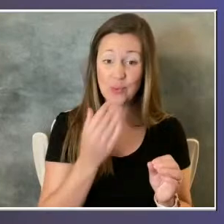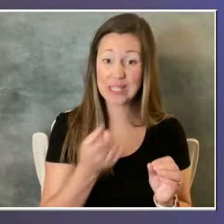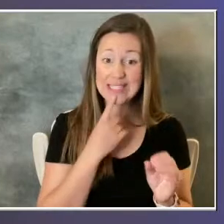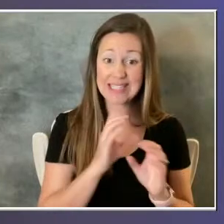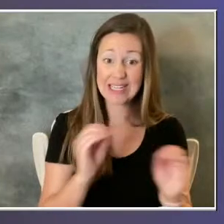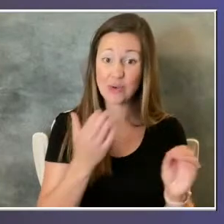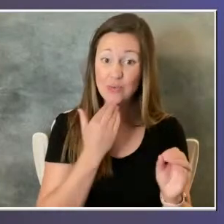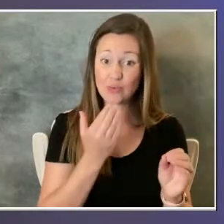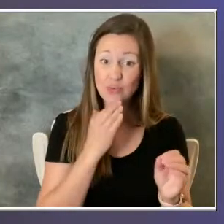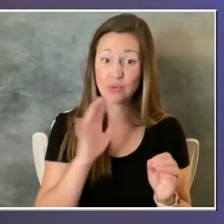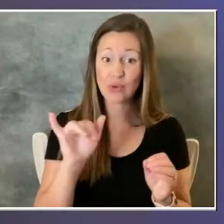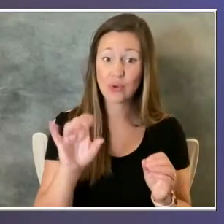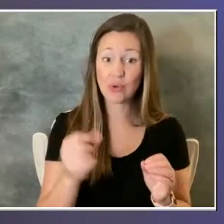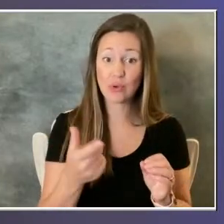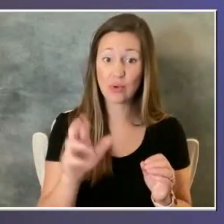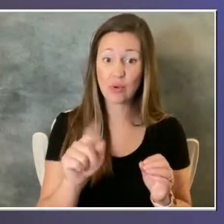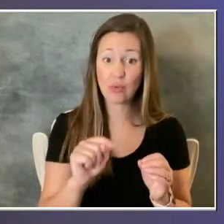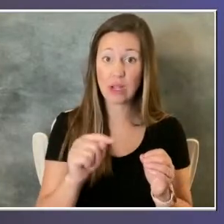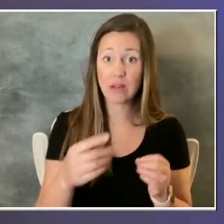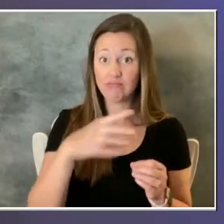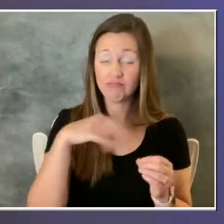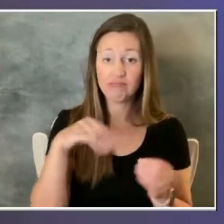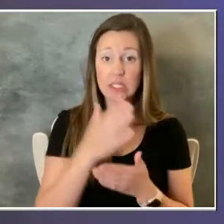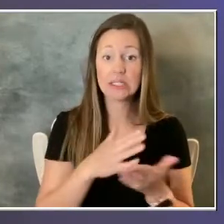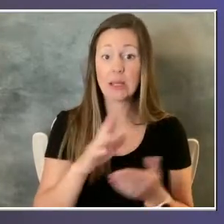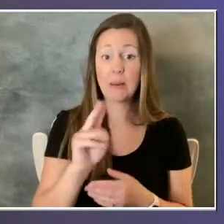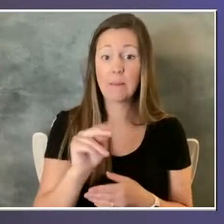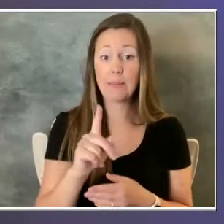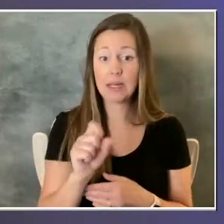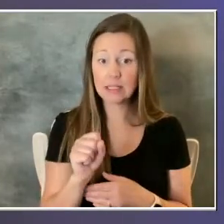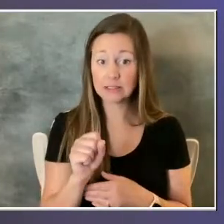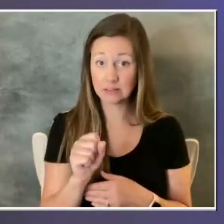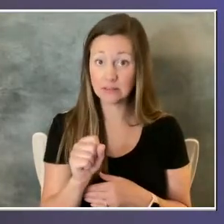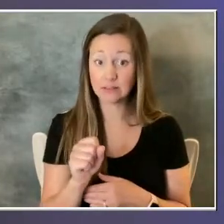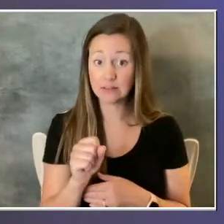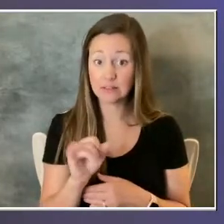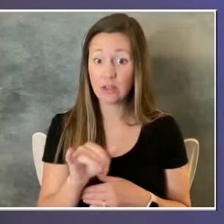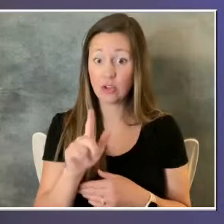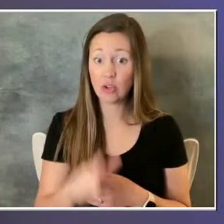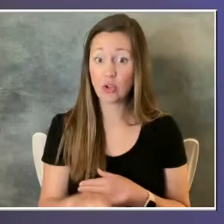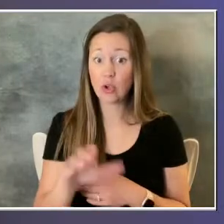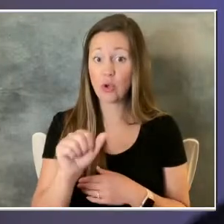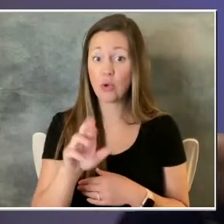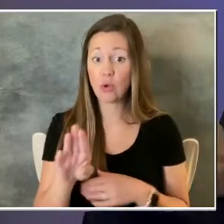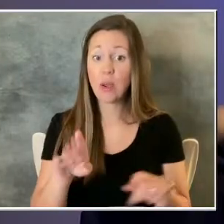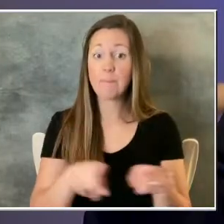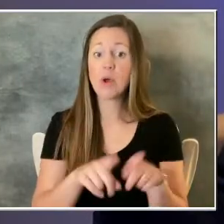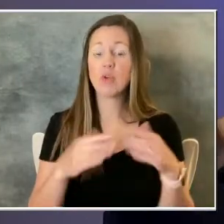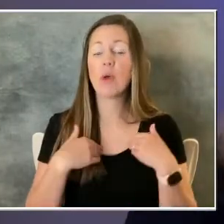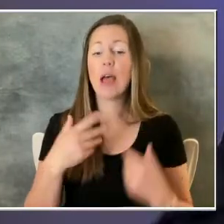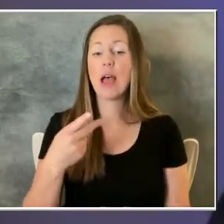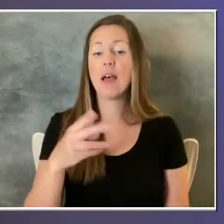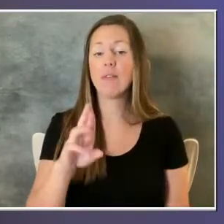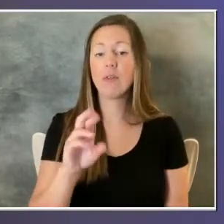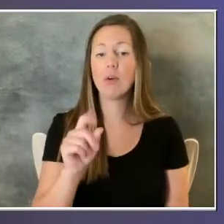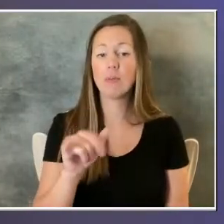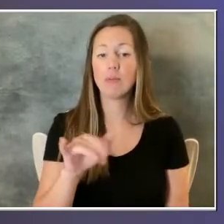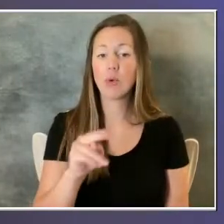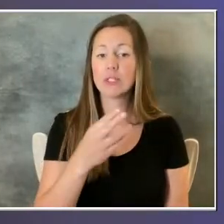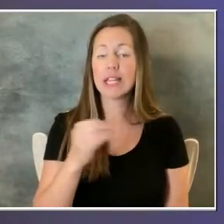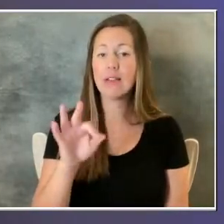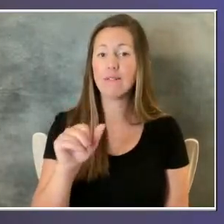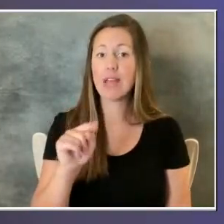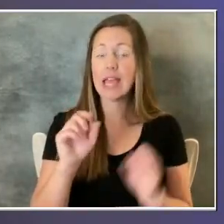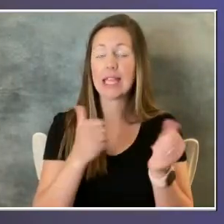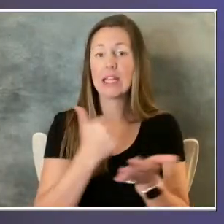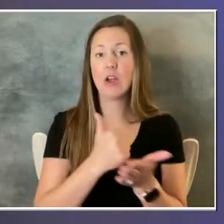some nuts, which have a relative low carb and also have a lean protein and fat that can level the blood sugar overnight.